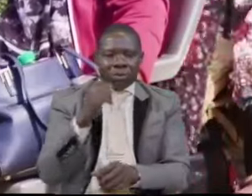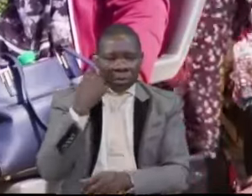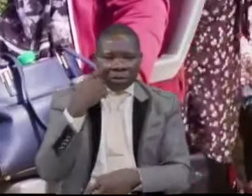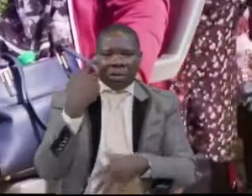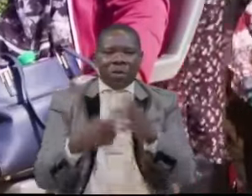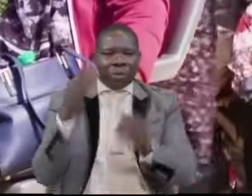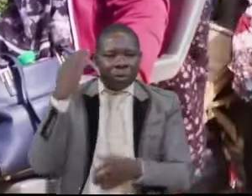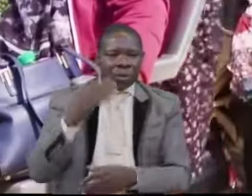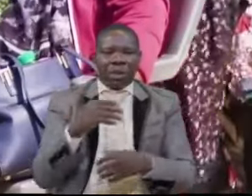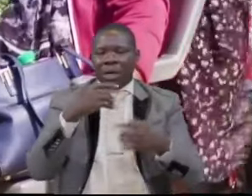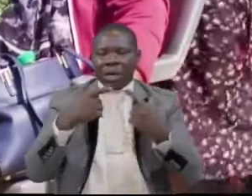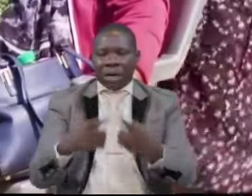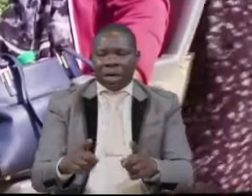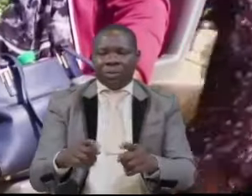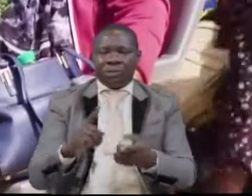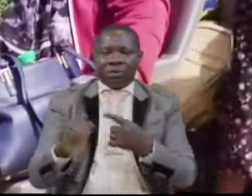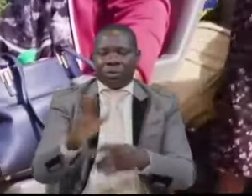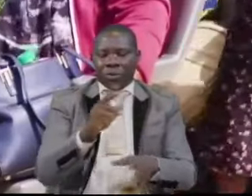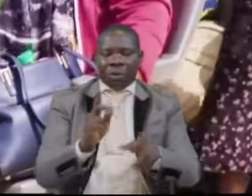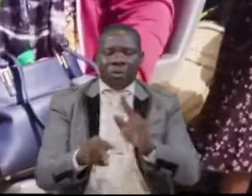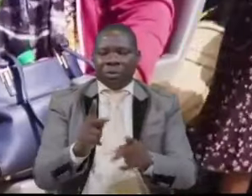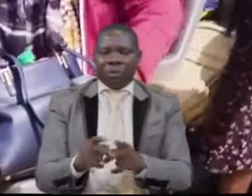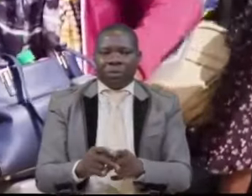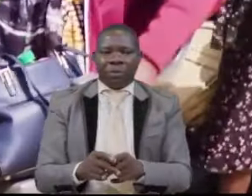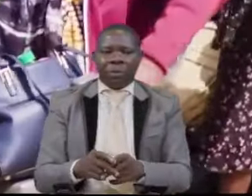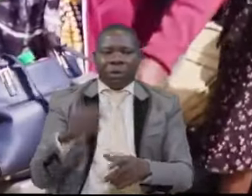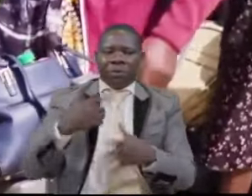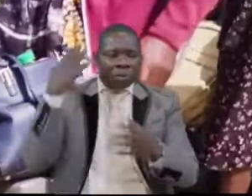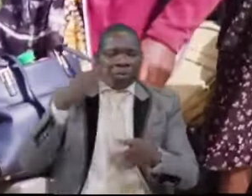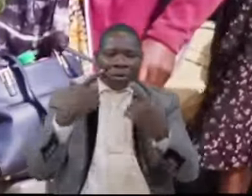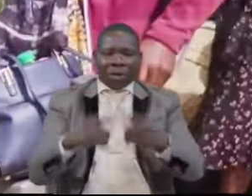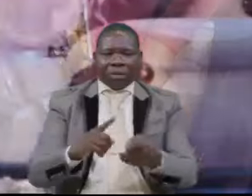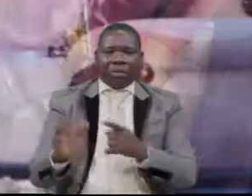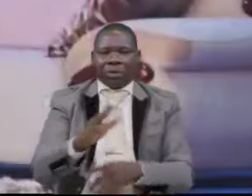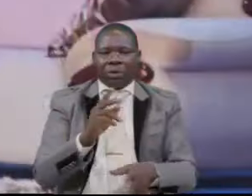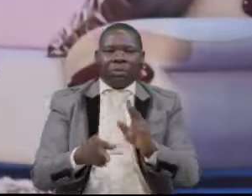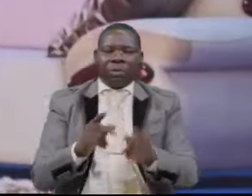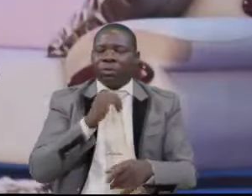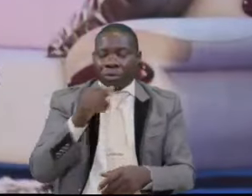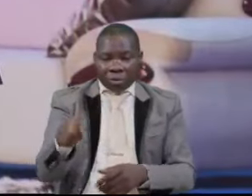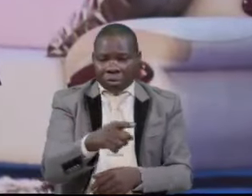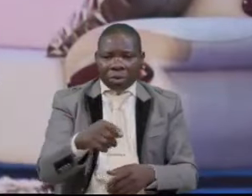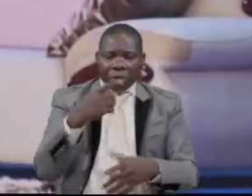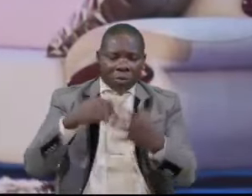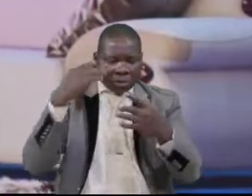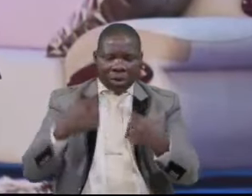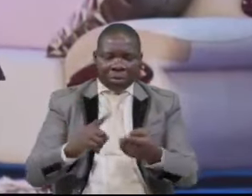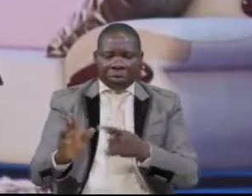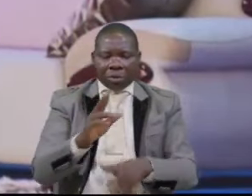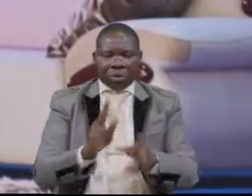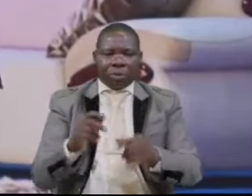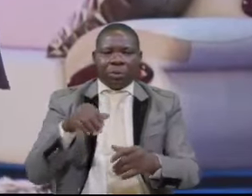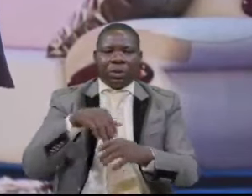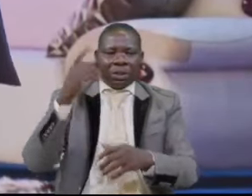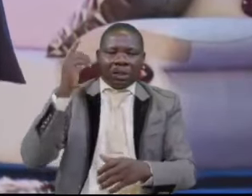thy people, not before you, what shall befall your people in the latter days. For yet the vision